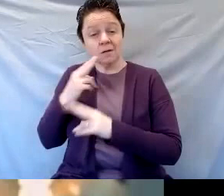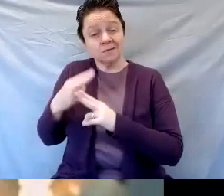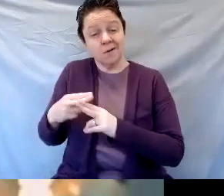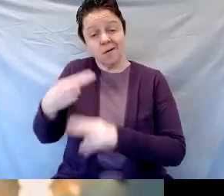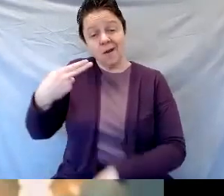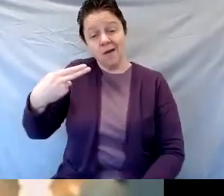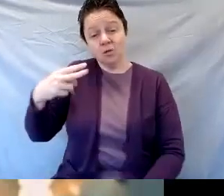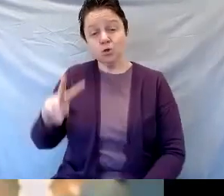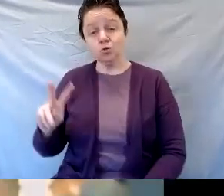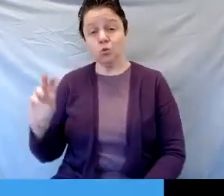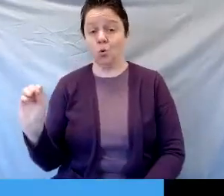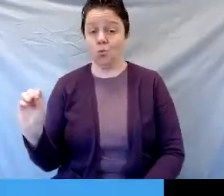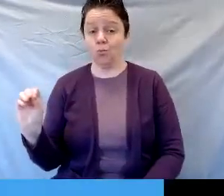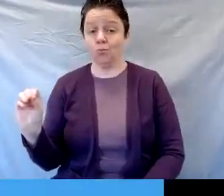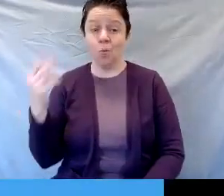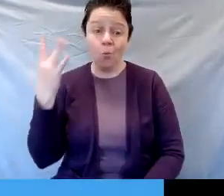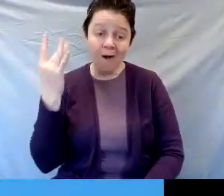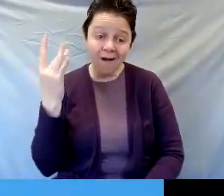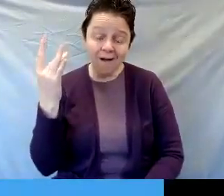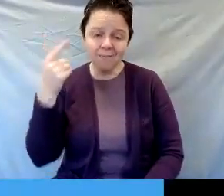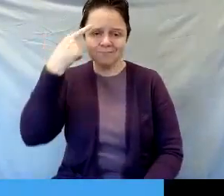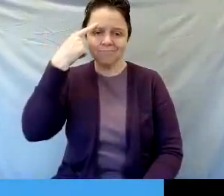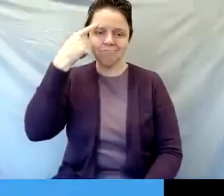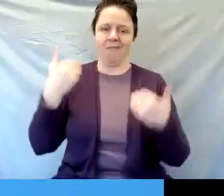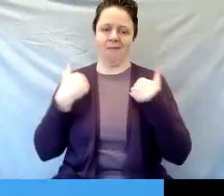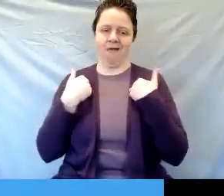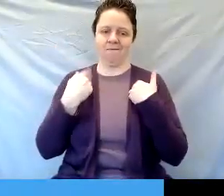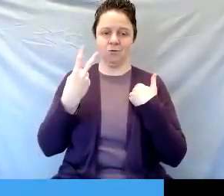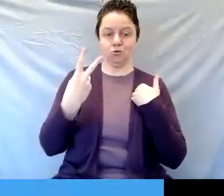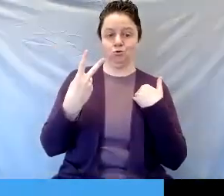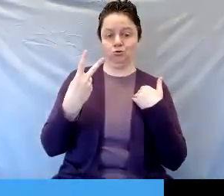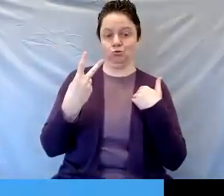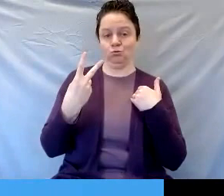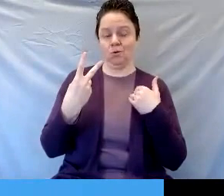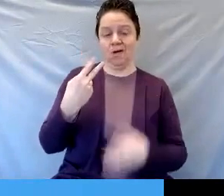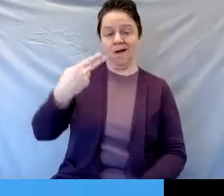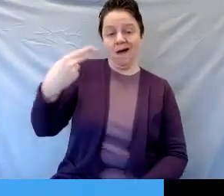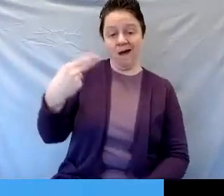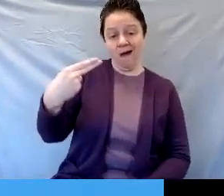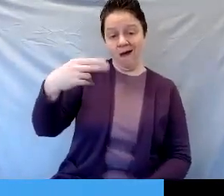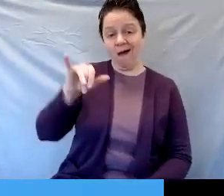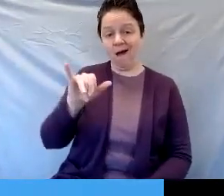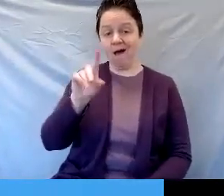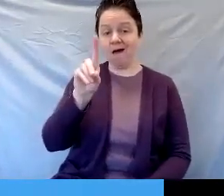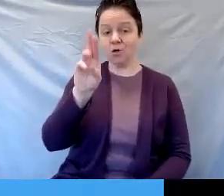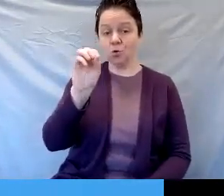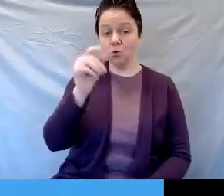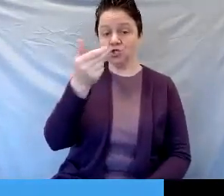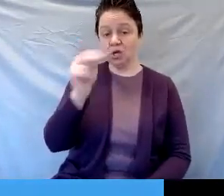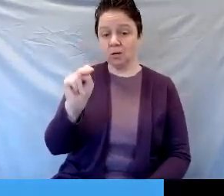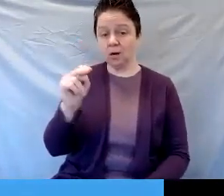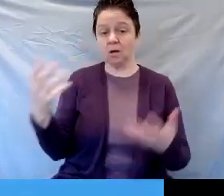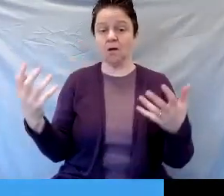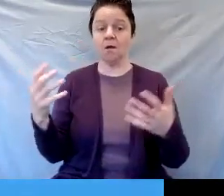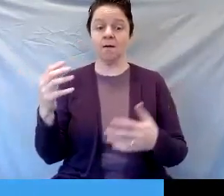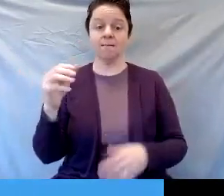It's called H2O because it contains 2 hydrogen atoms to 1 oxygen atom.